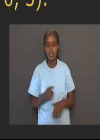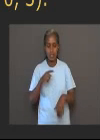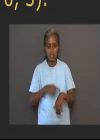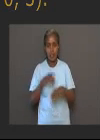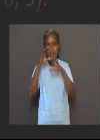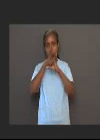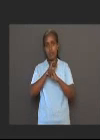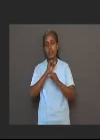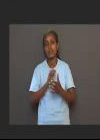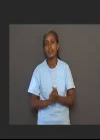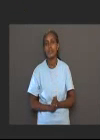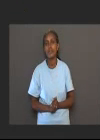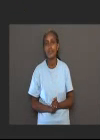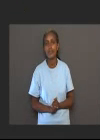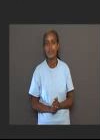Time's up.